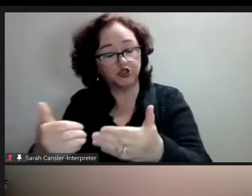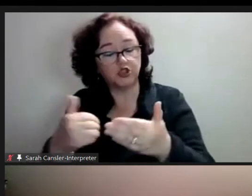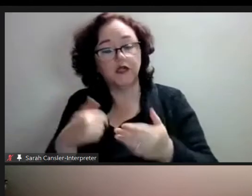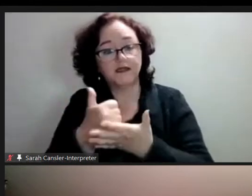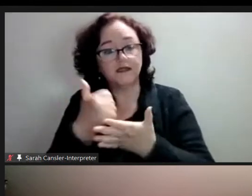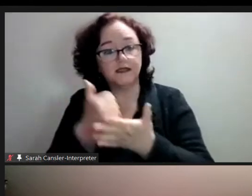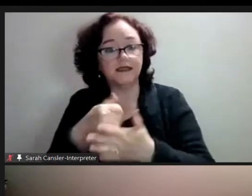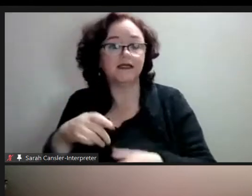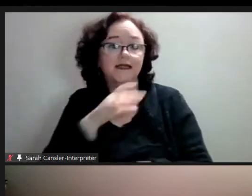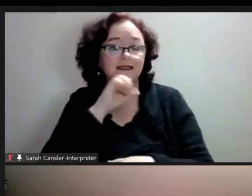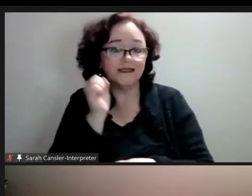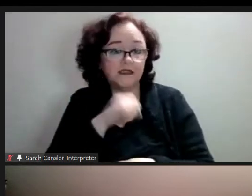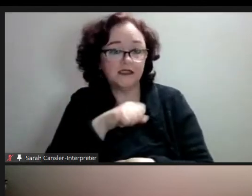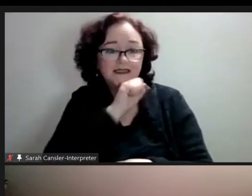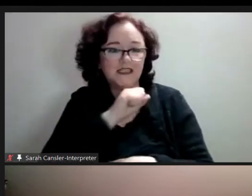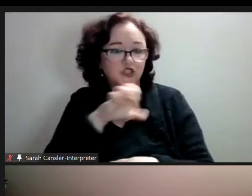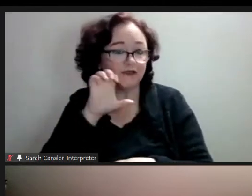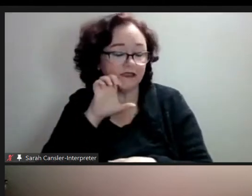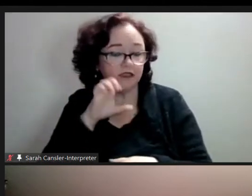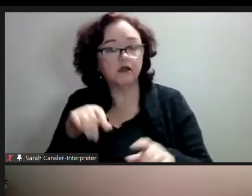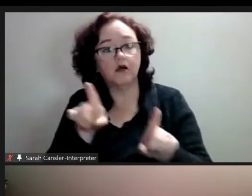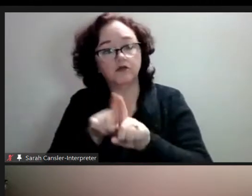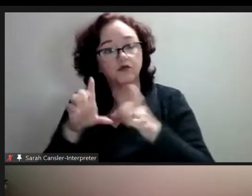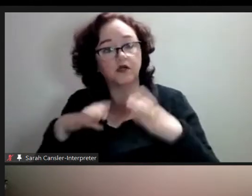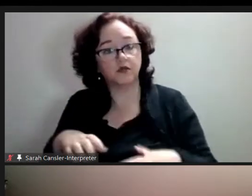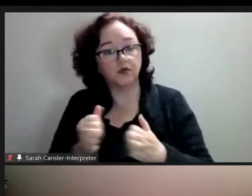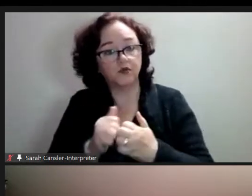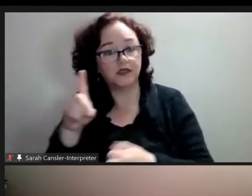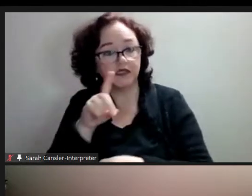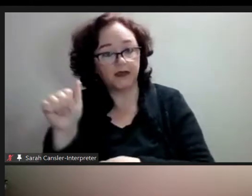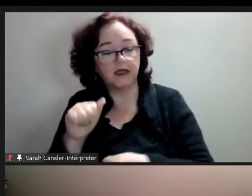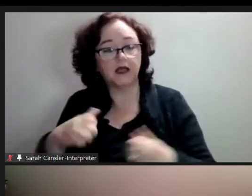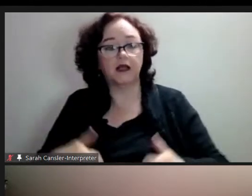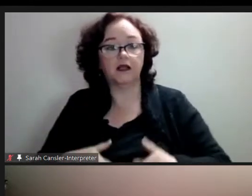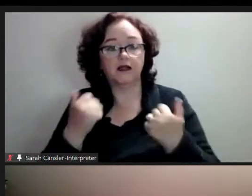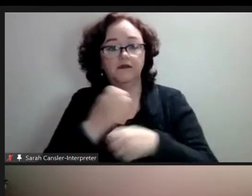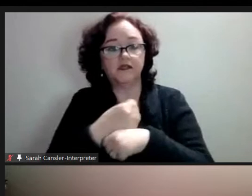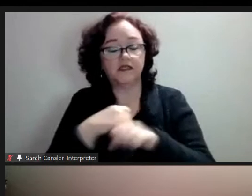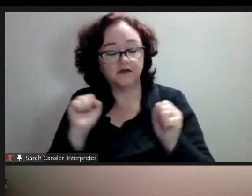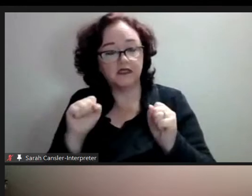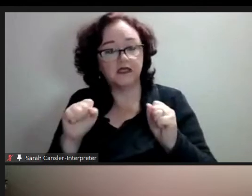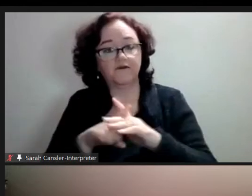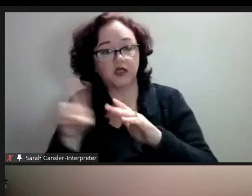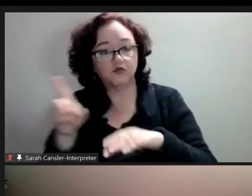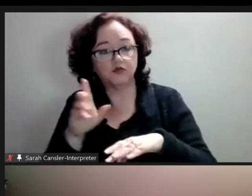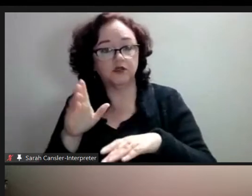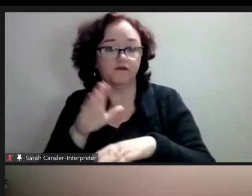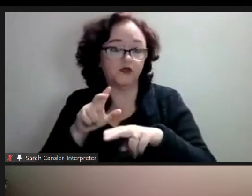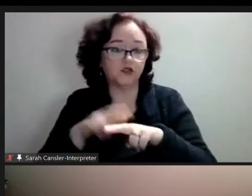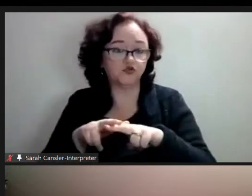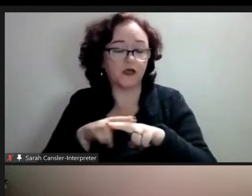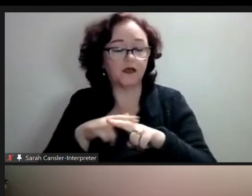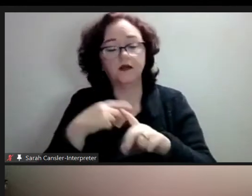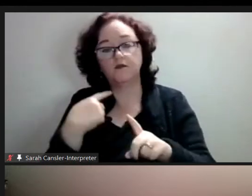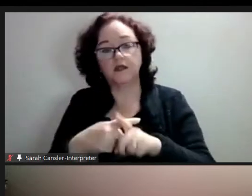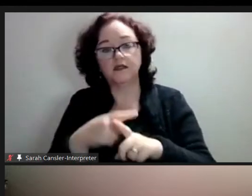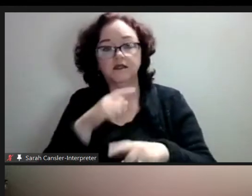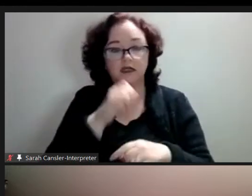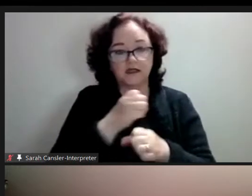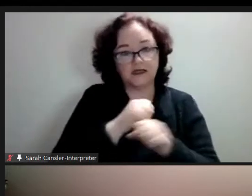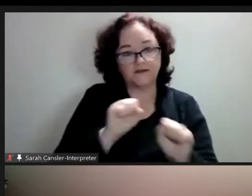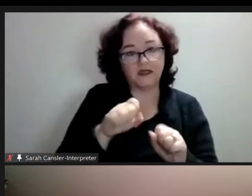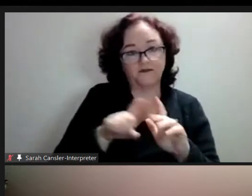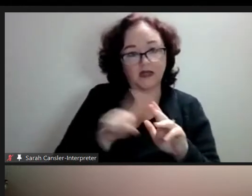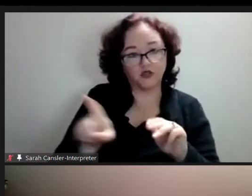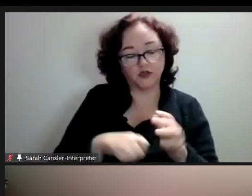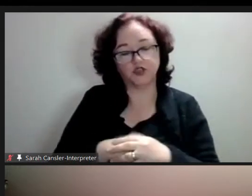and customers with disability, life safety evacuations of a train, as well as non-safety evacuations. So just walking